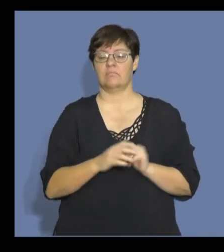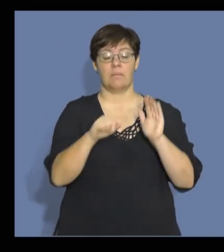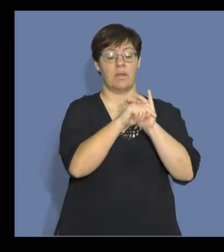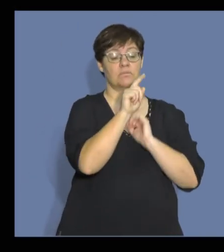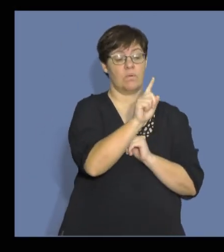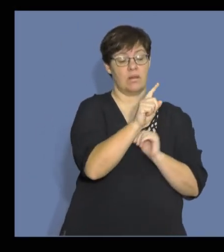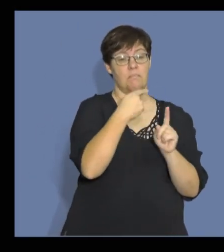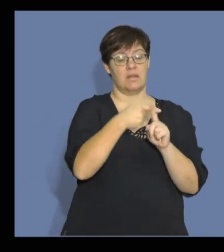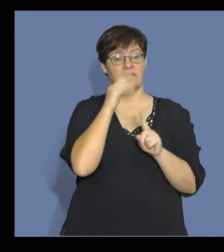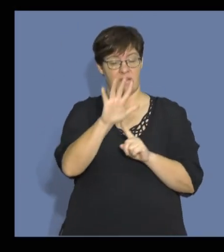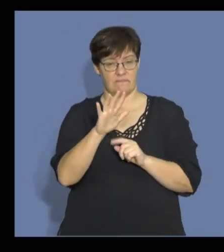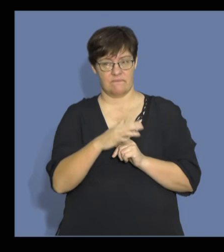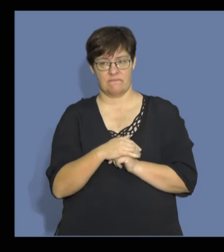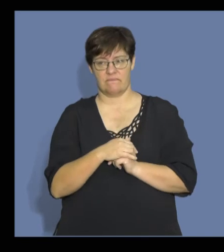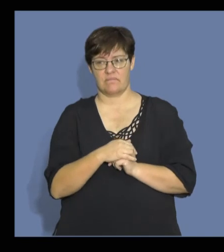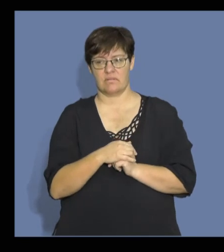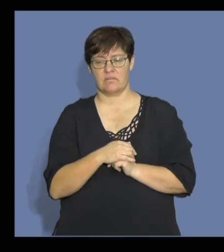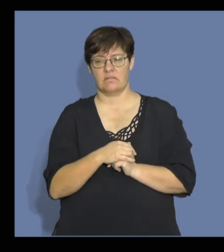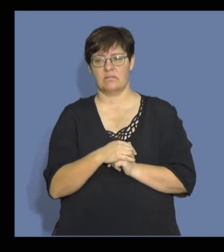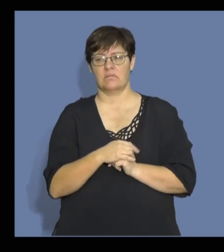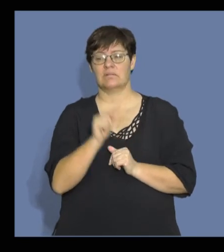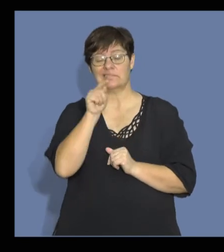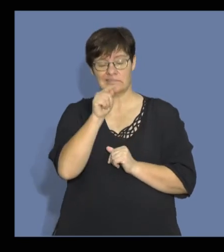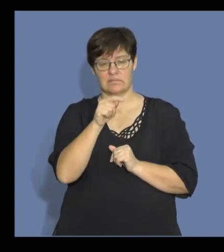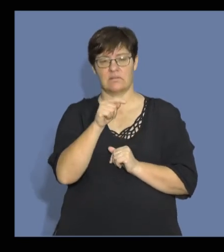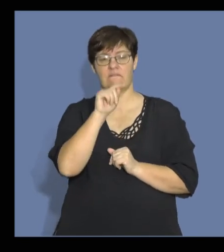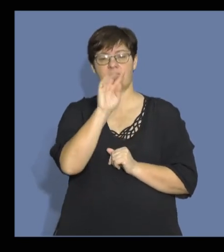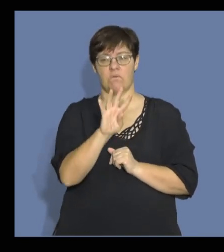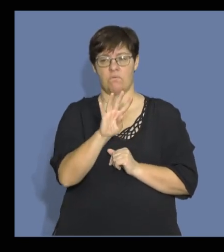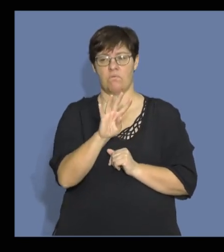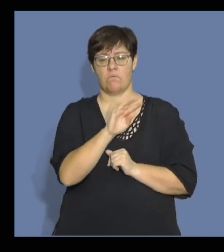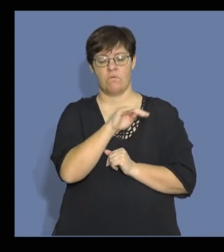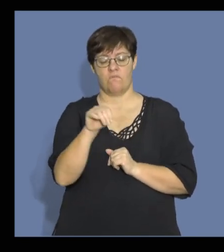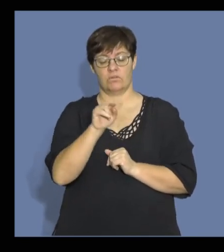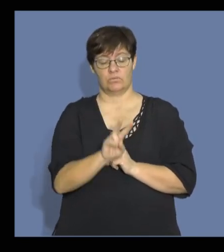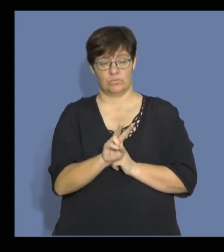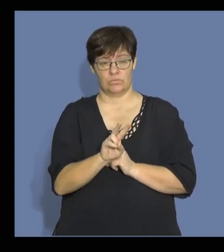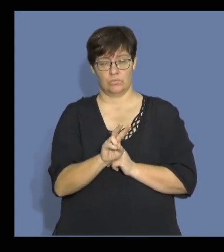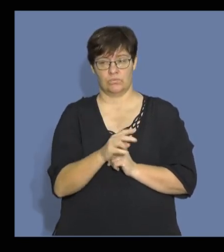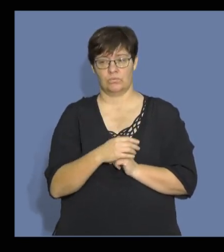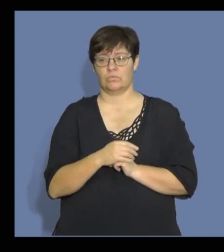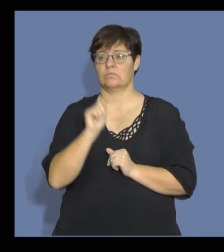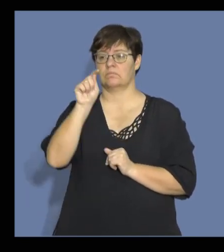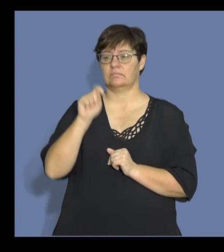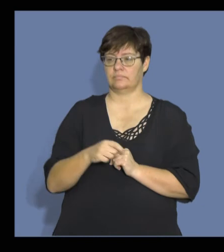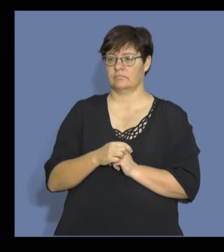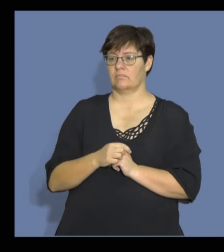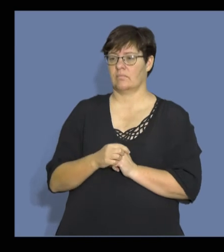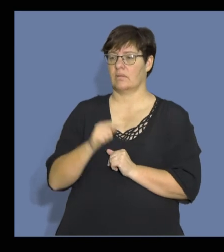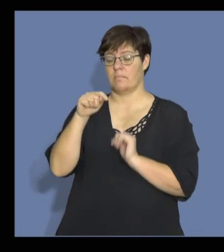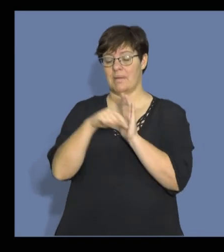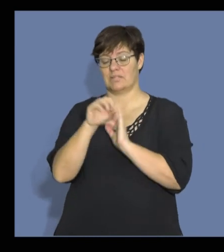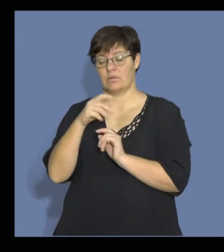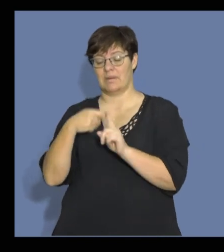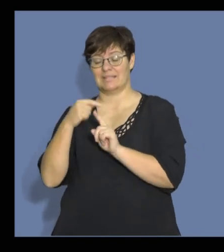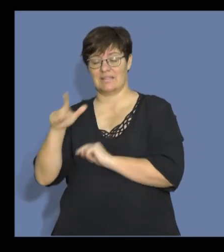plus 5, I can check this on my calculator to make sure that I get this right, but that's going to be 4. I'm going to divide that by 2. If I